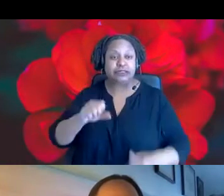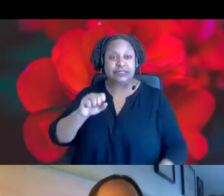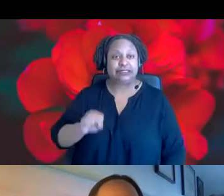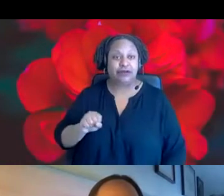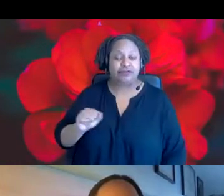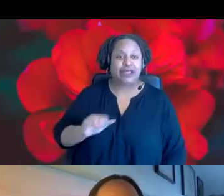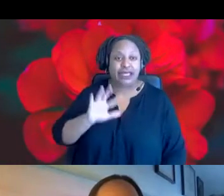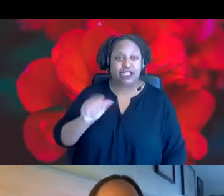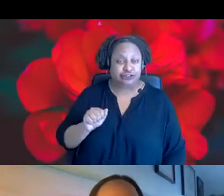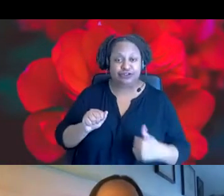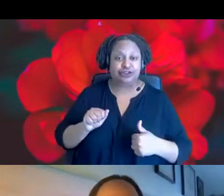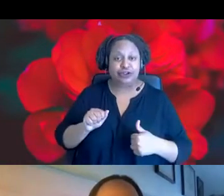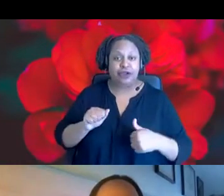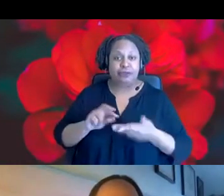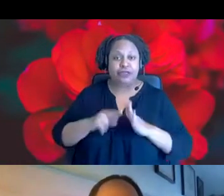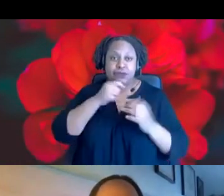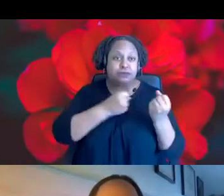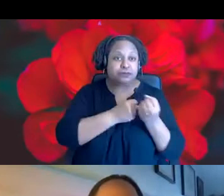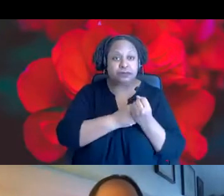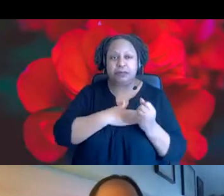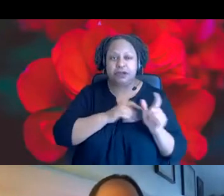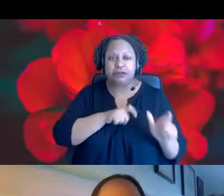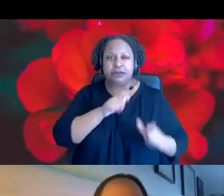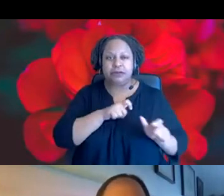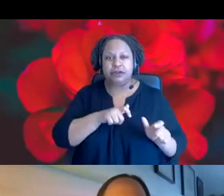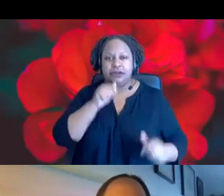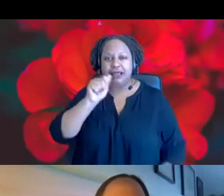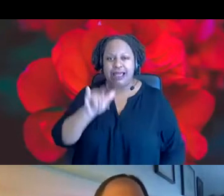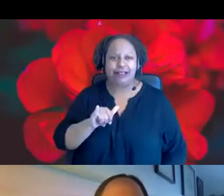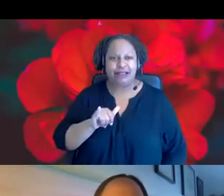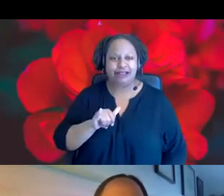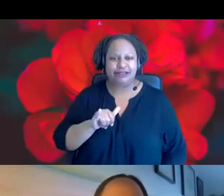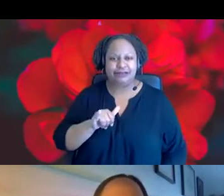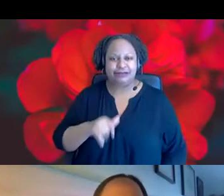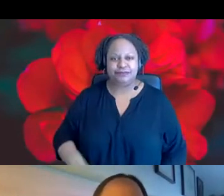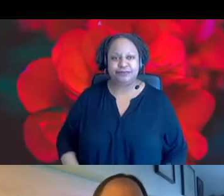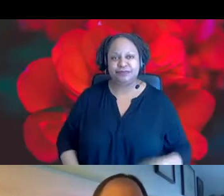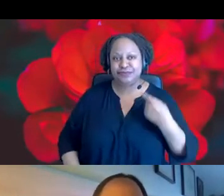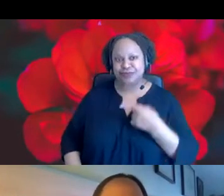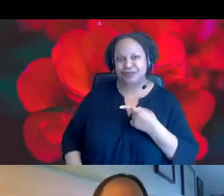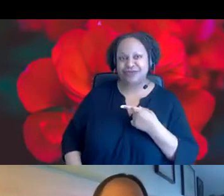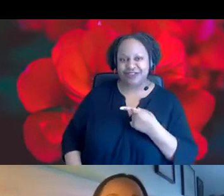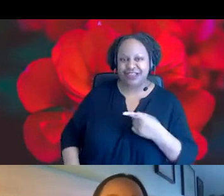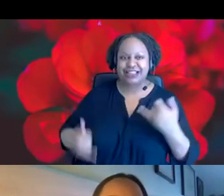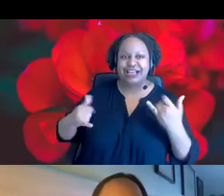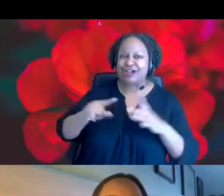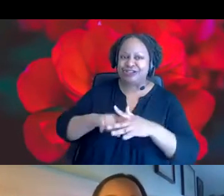an ally to my own people. So you're opening up the other can of worms. Sorry, there. Is that you're a big